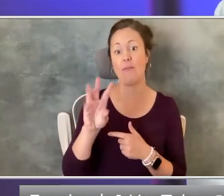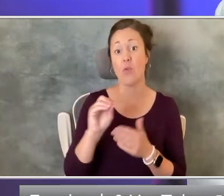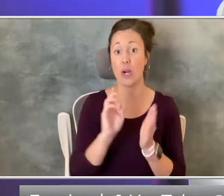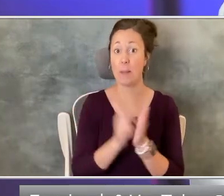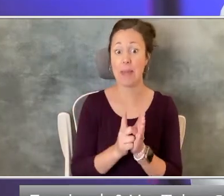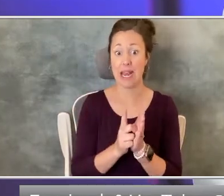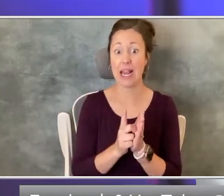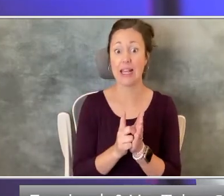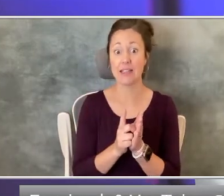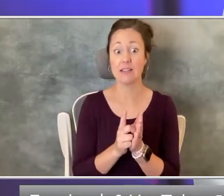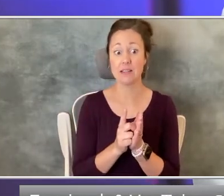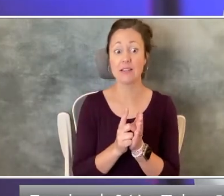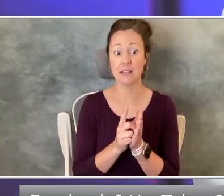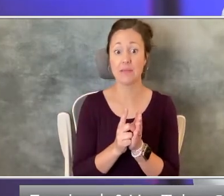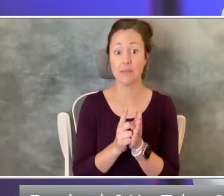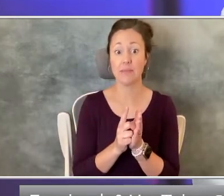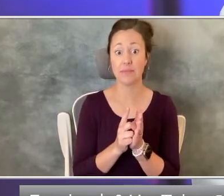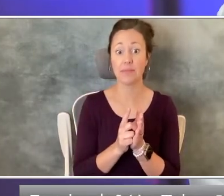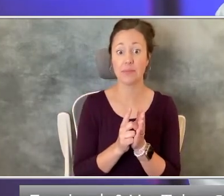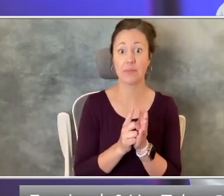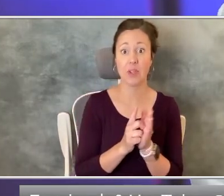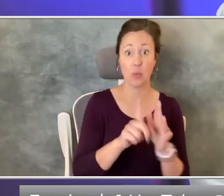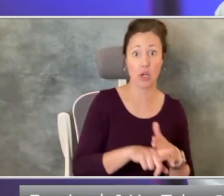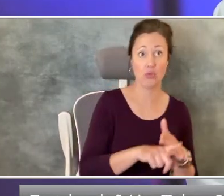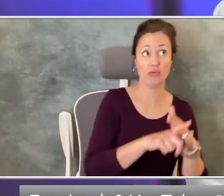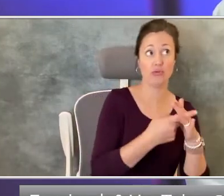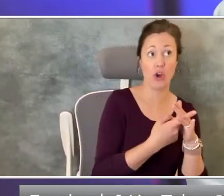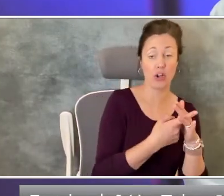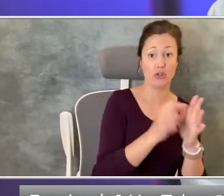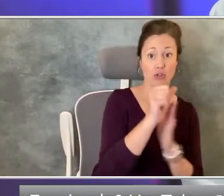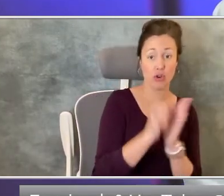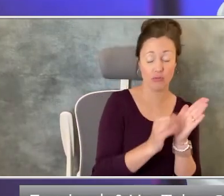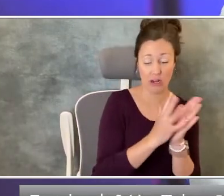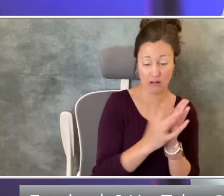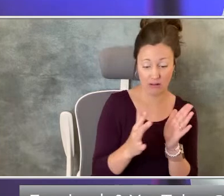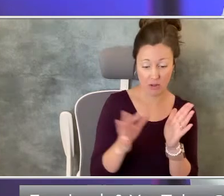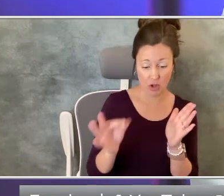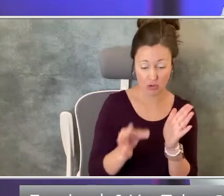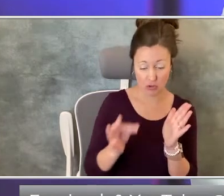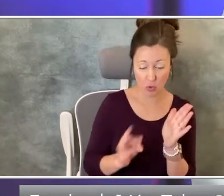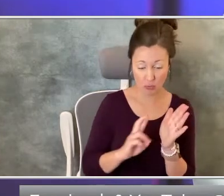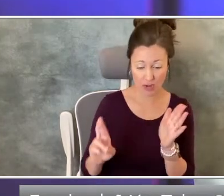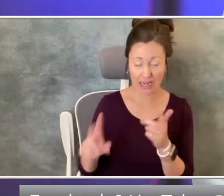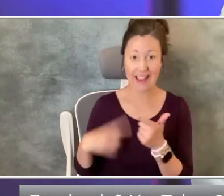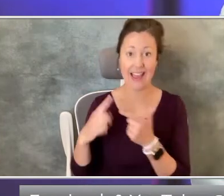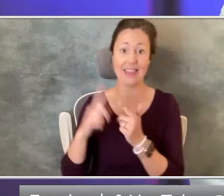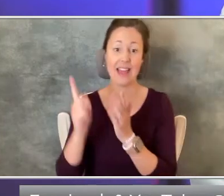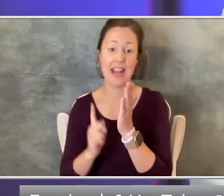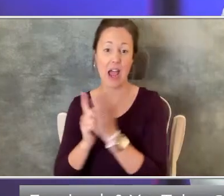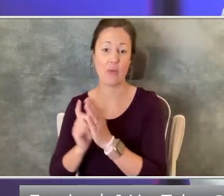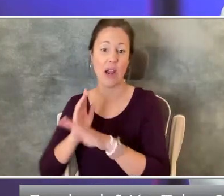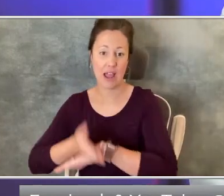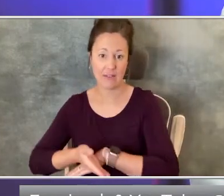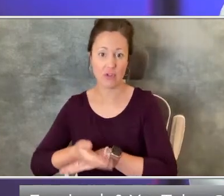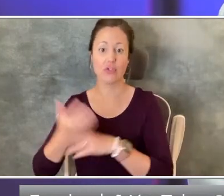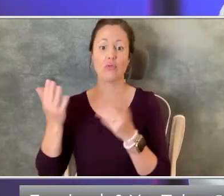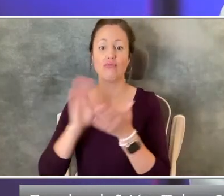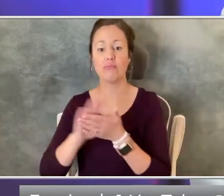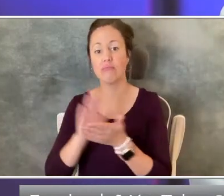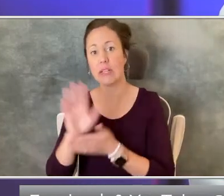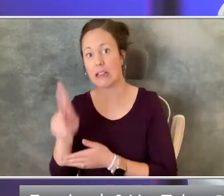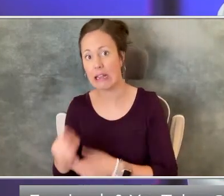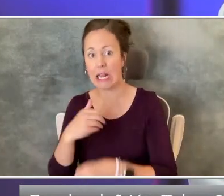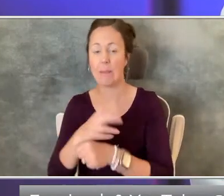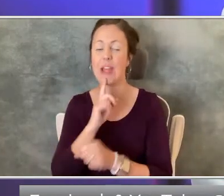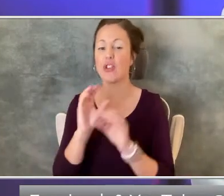when you start the surgery to when we're ready to sew the heart in, and then an hour or so afterwards to clean up, to mop up and make sure that there's no bleeding